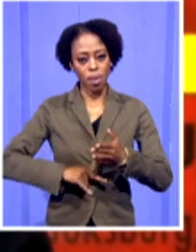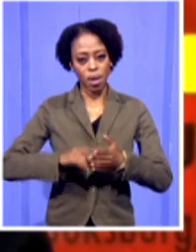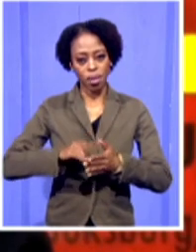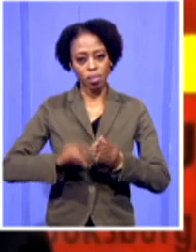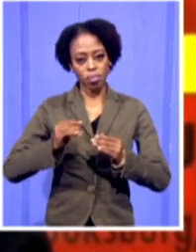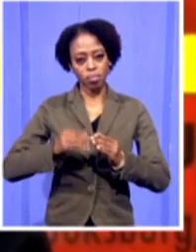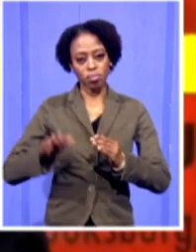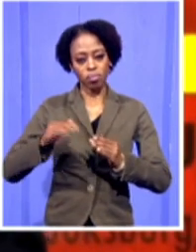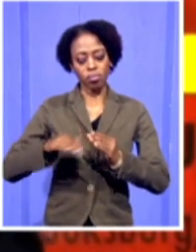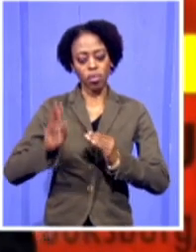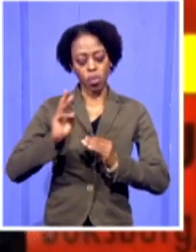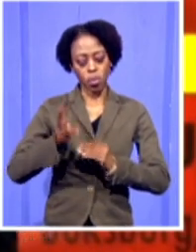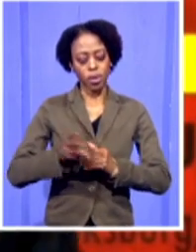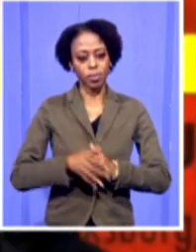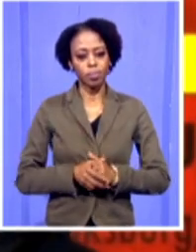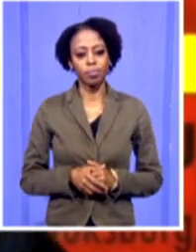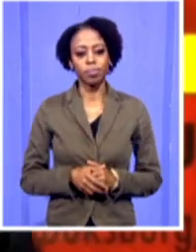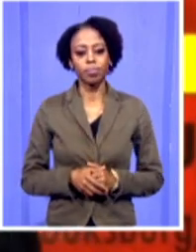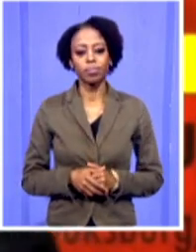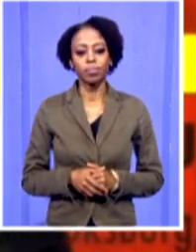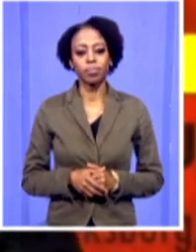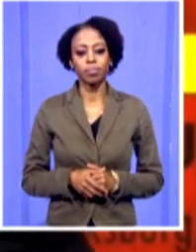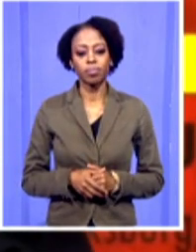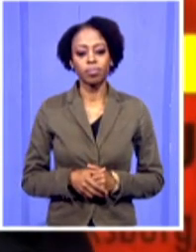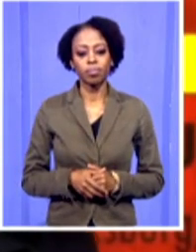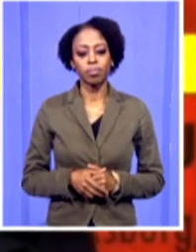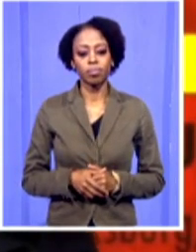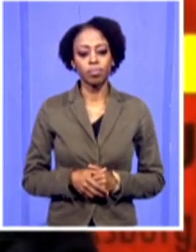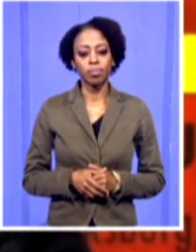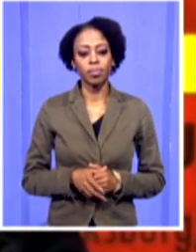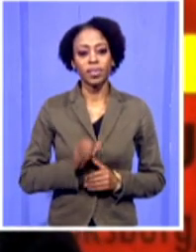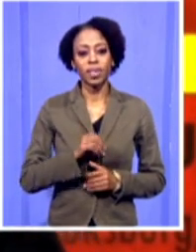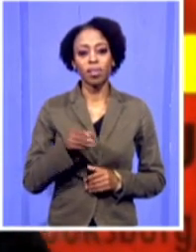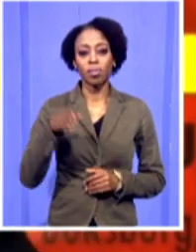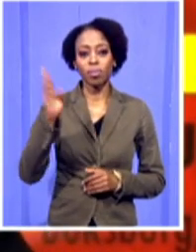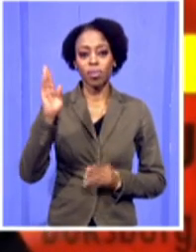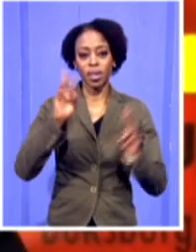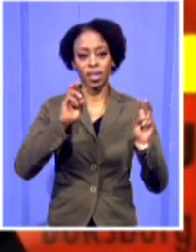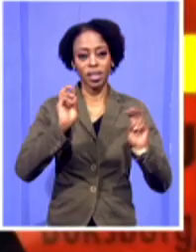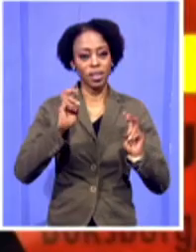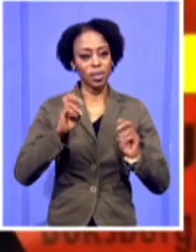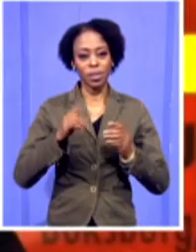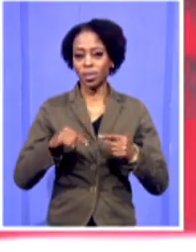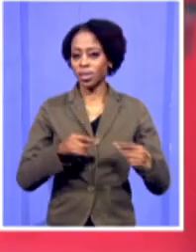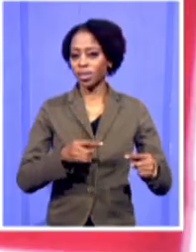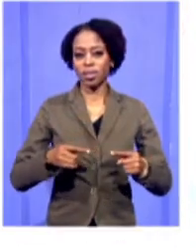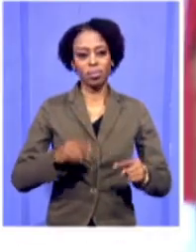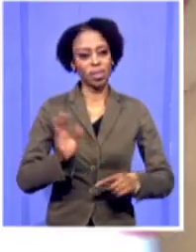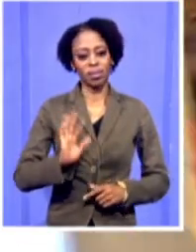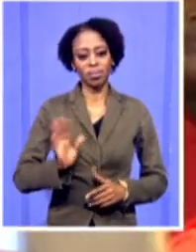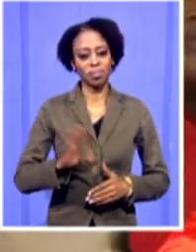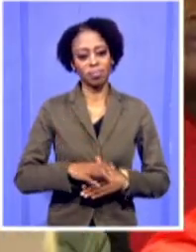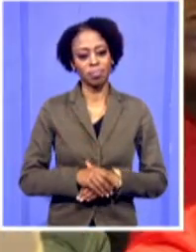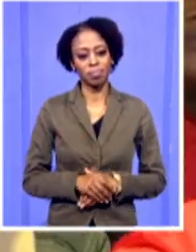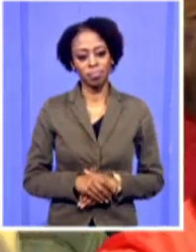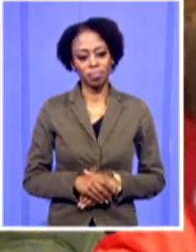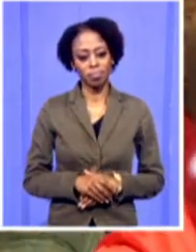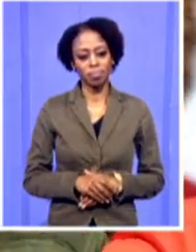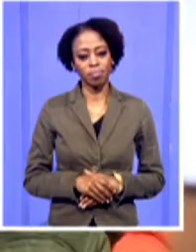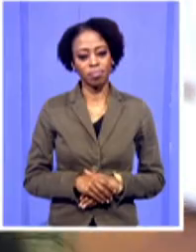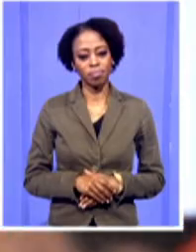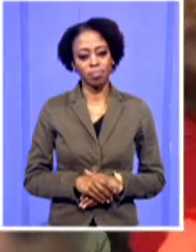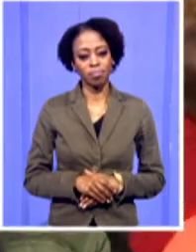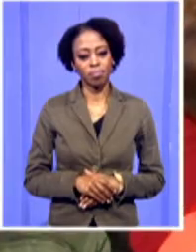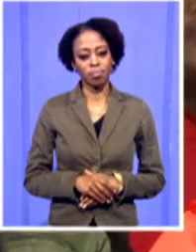support. So if you are raising this issue, comrades, we're not going to debate it. I'll call